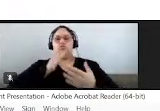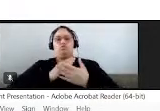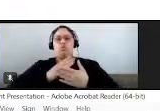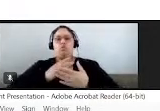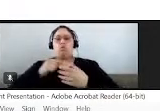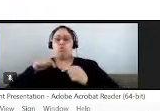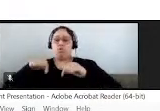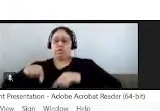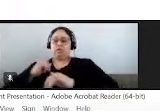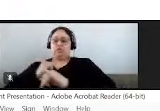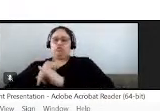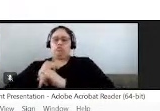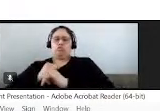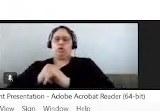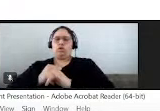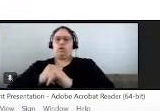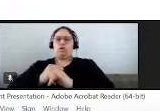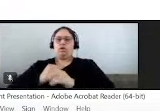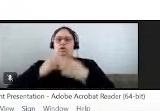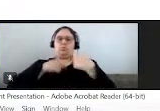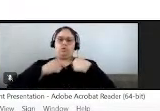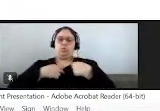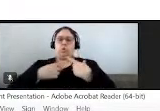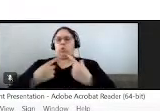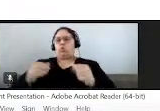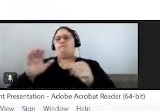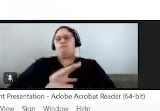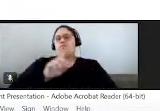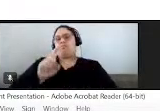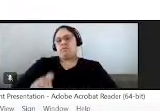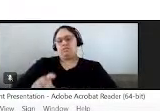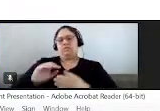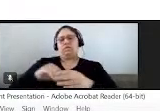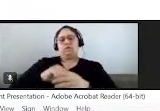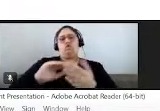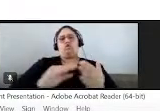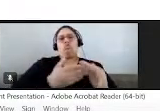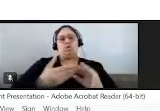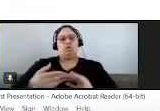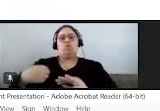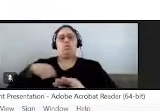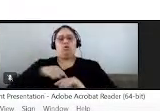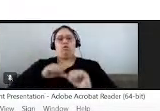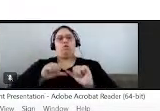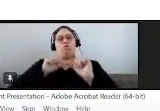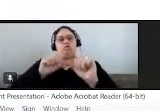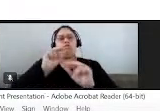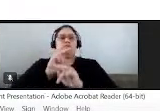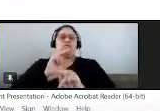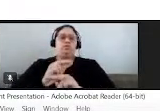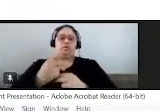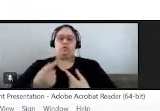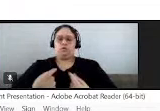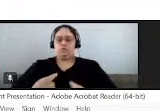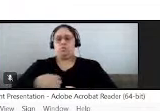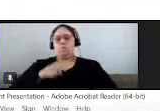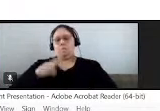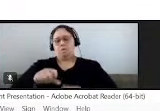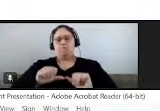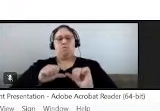this institution within our communities, because we have to continue doing that oversight. We have to